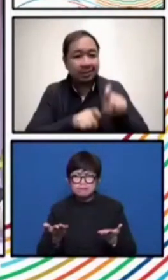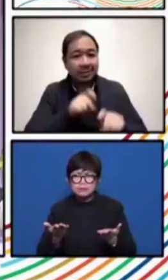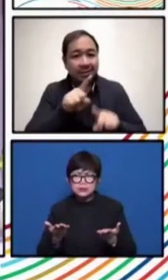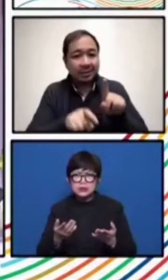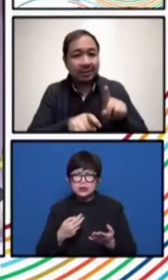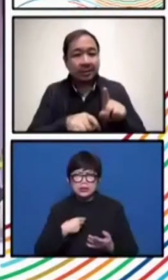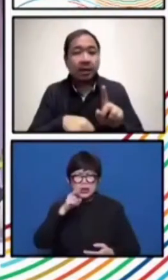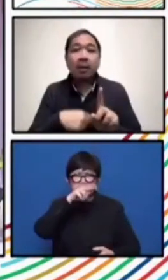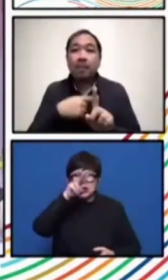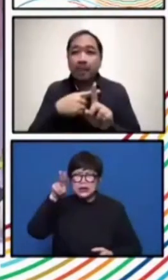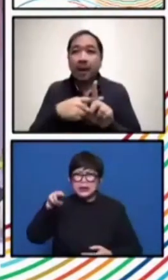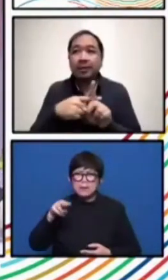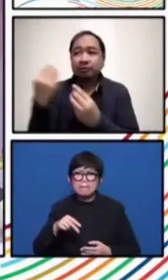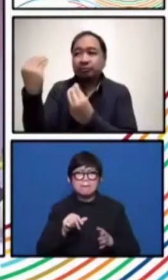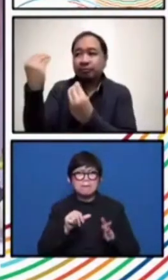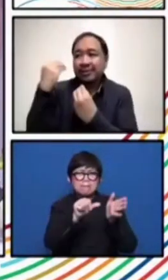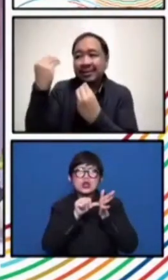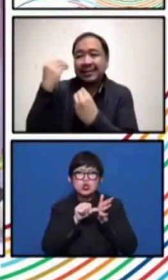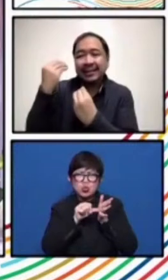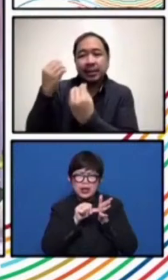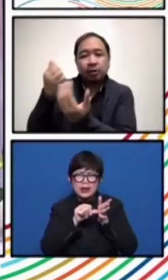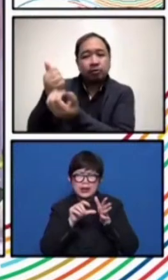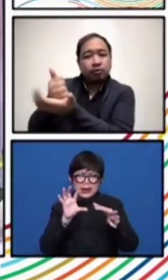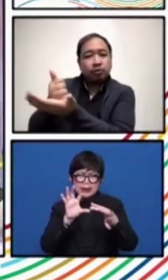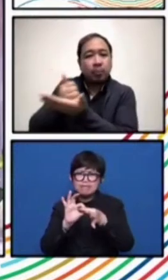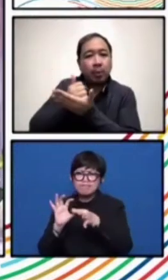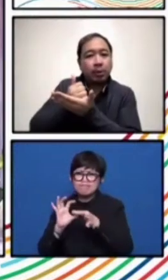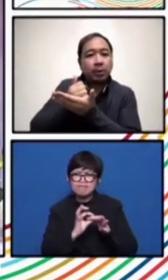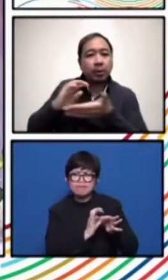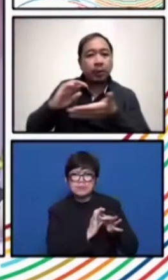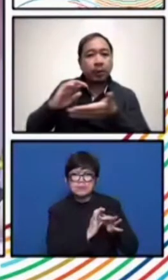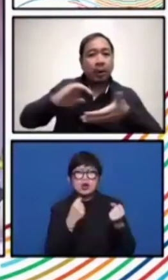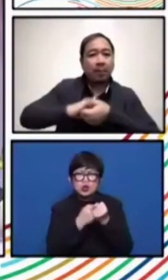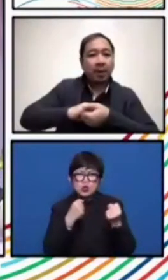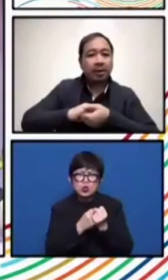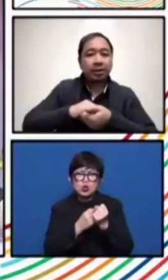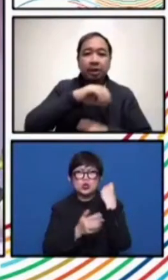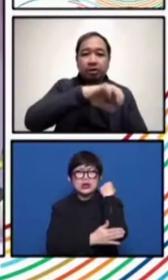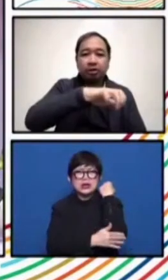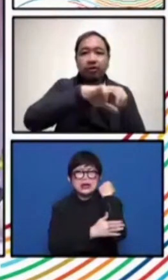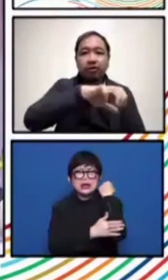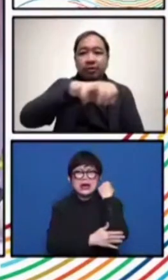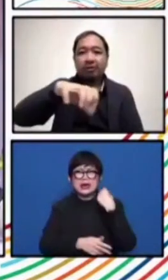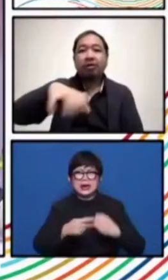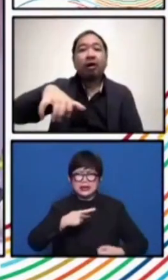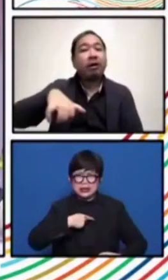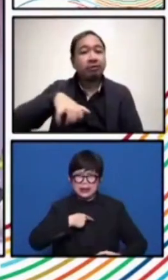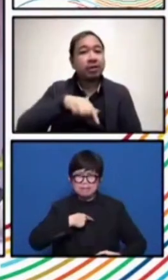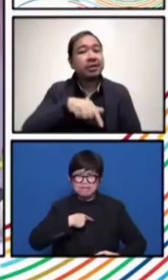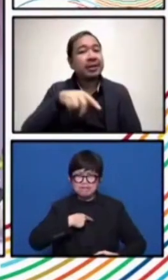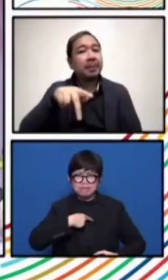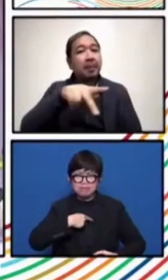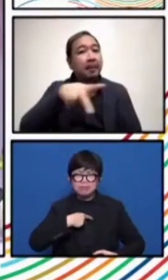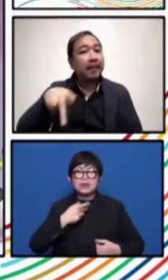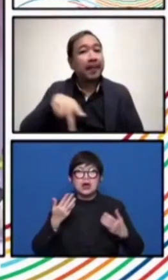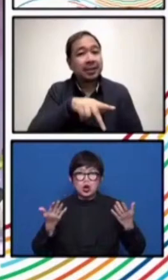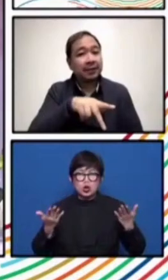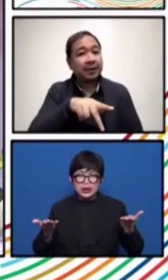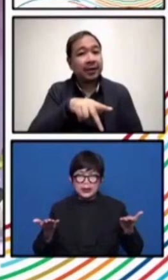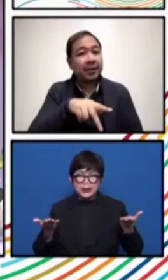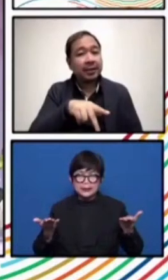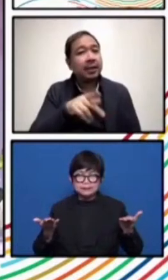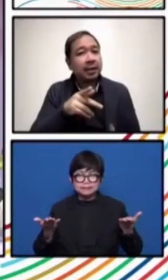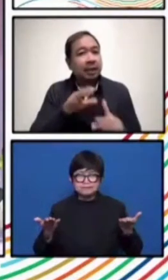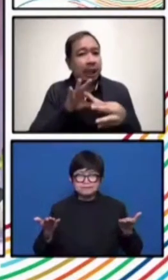from our partners to support our countries that have referred to through their nso's National